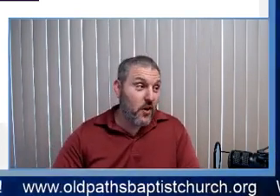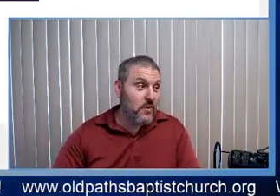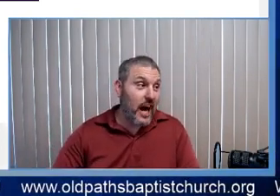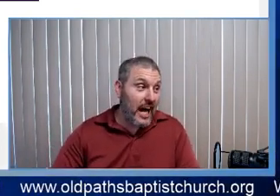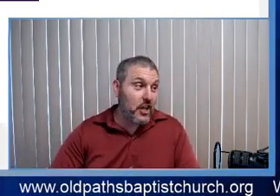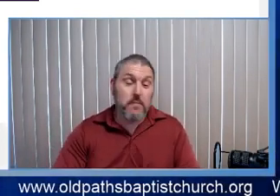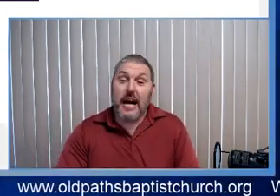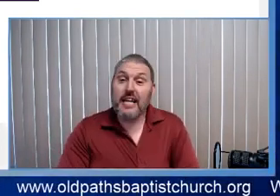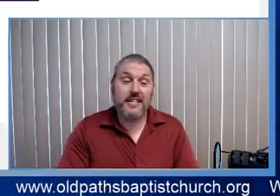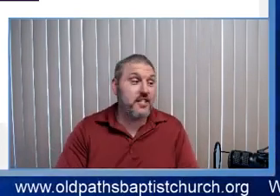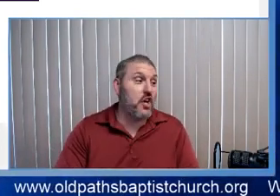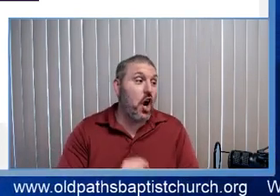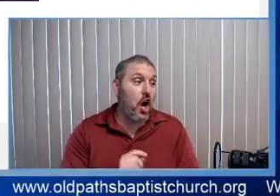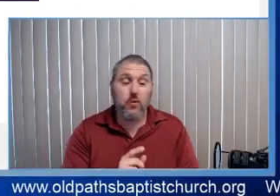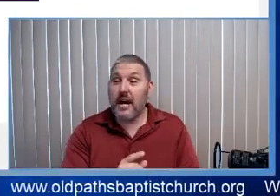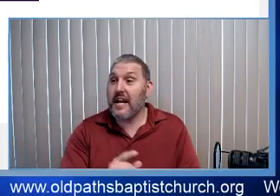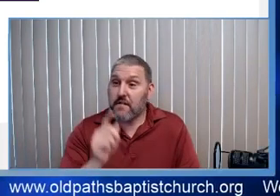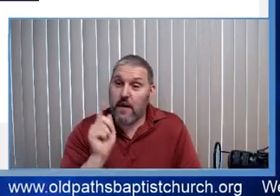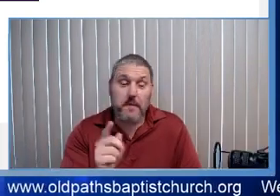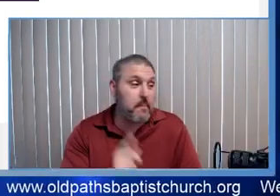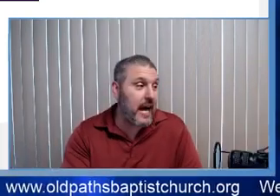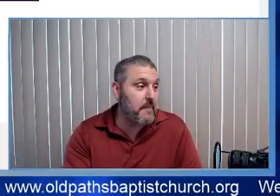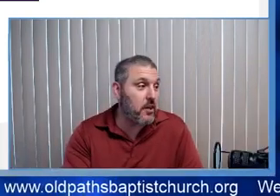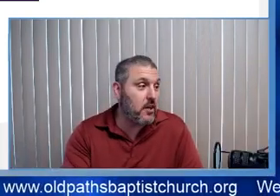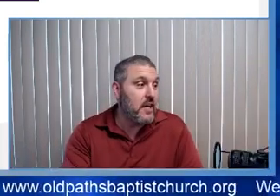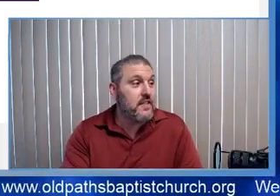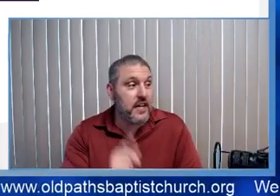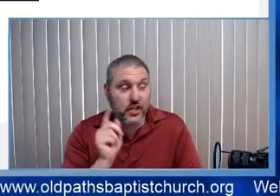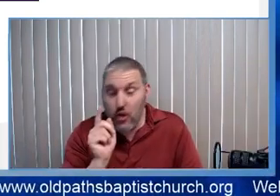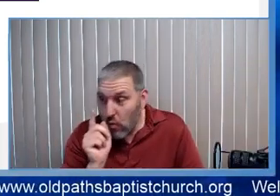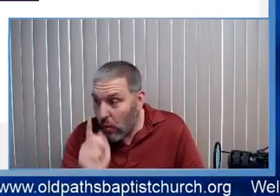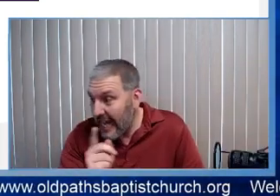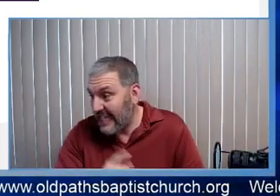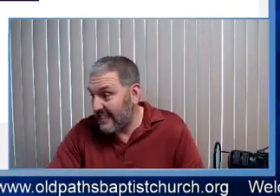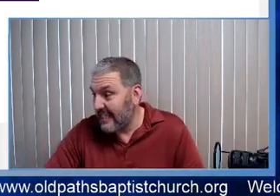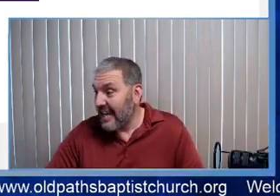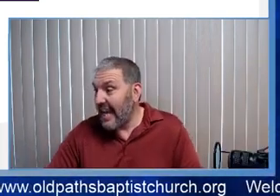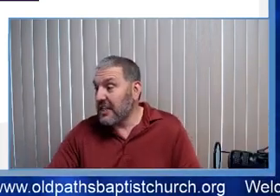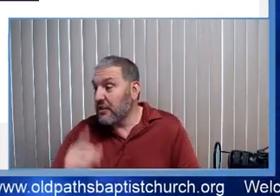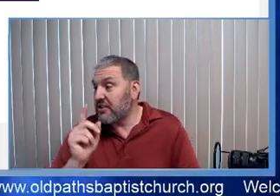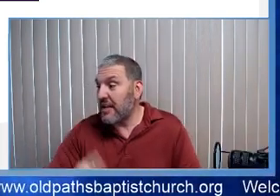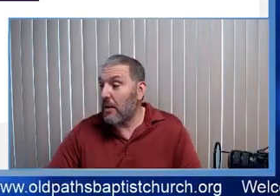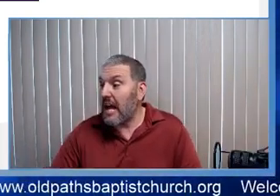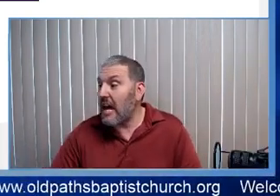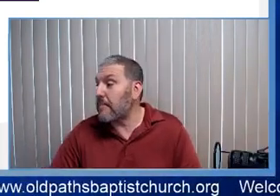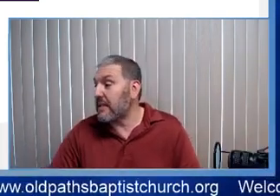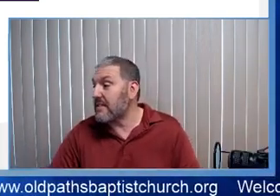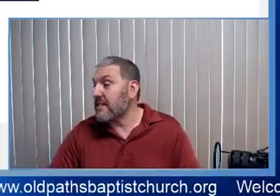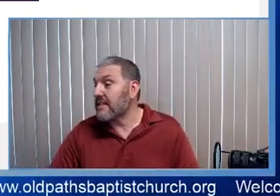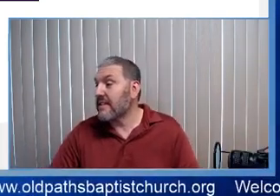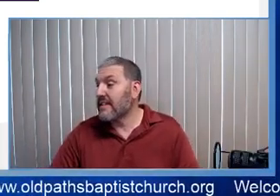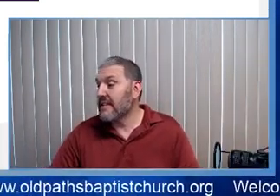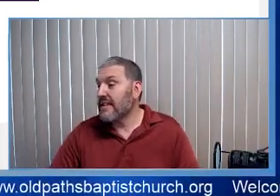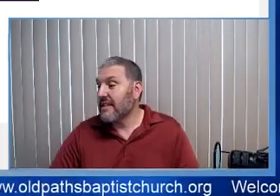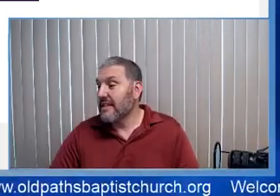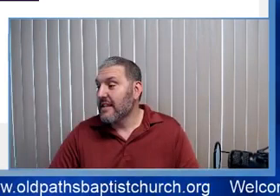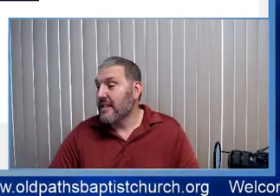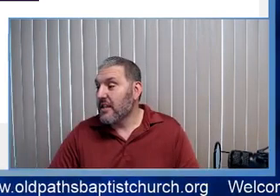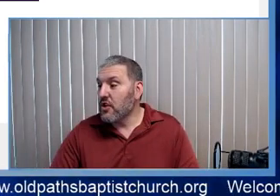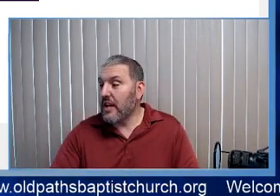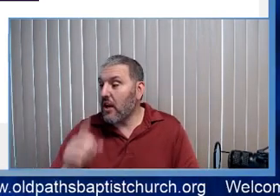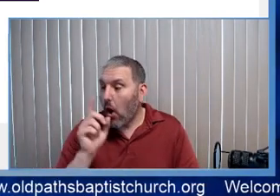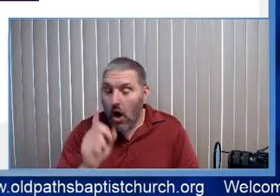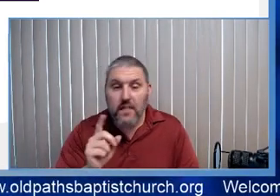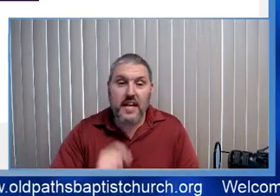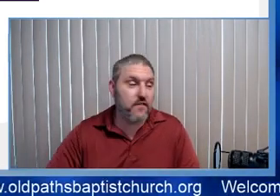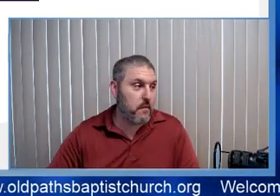So I learned my lesson the hard way and from the Bible that you wait and you see what happens.